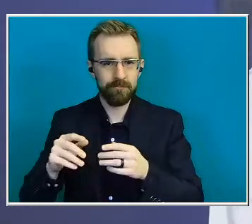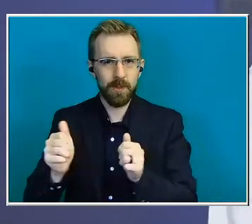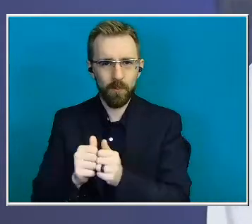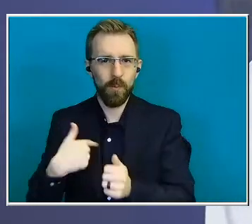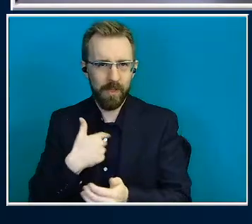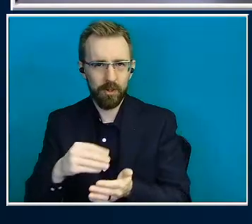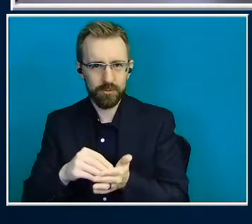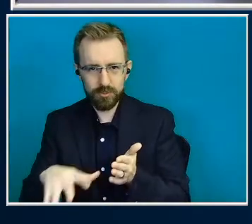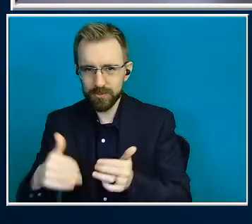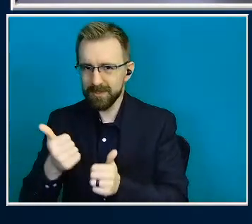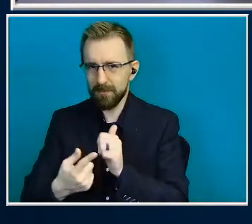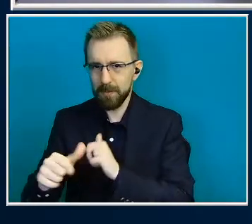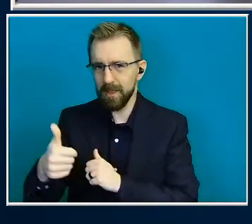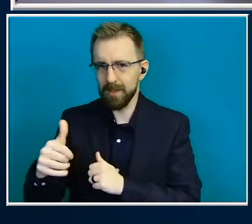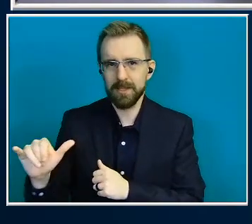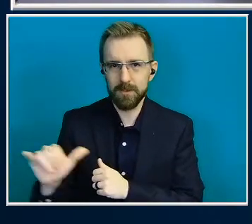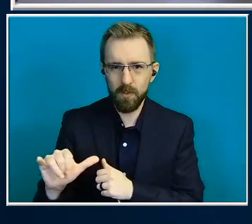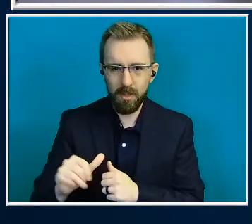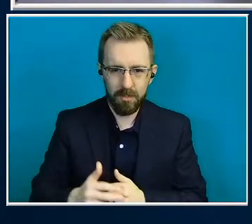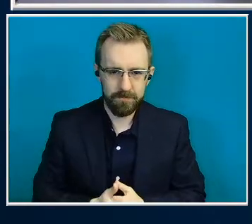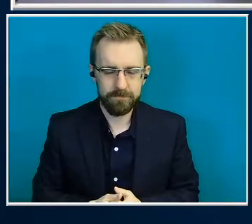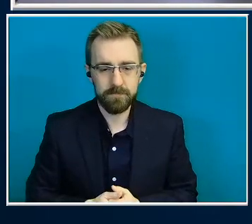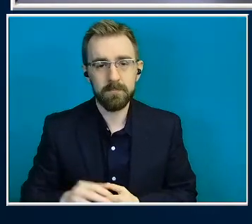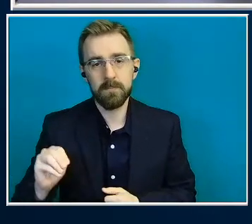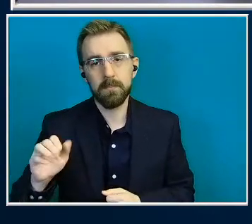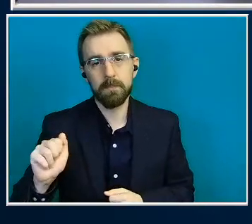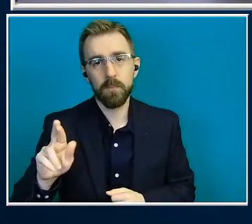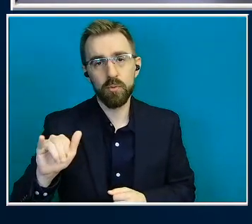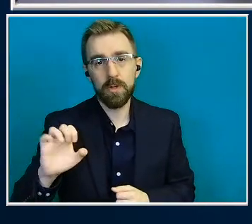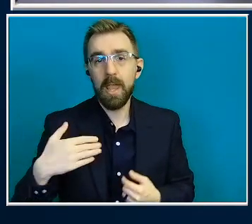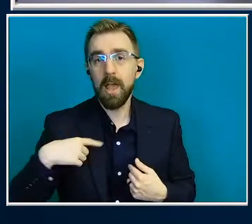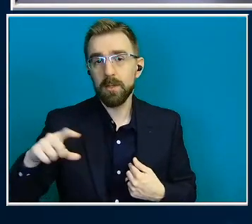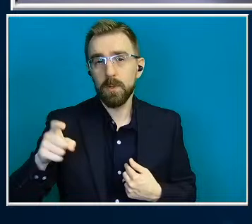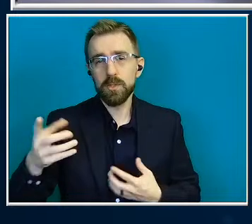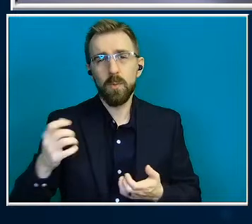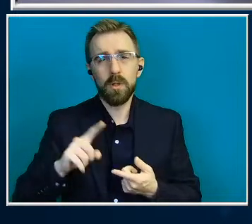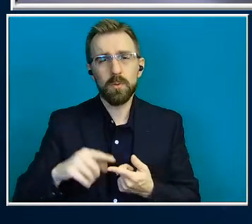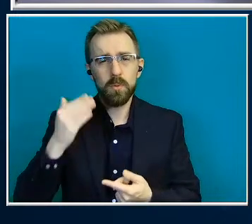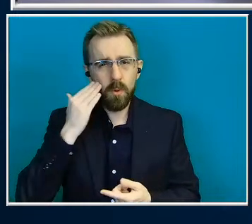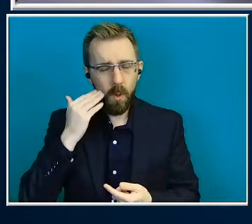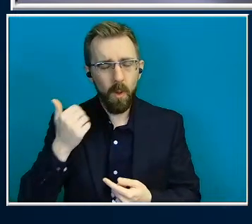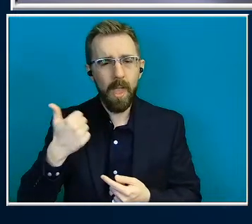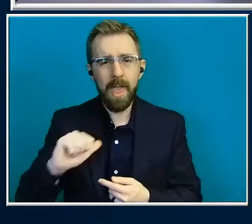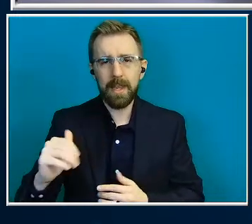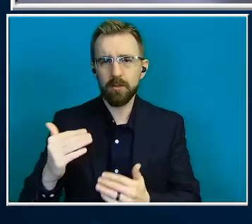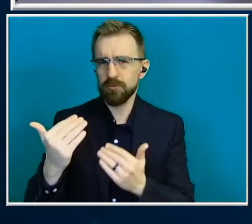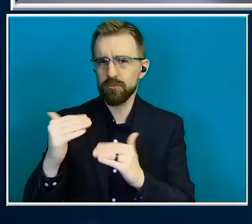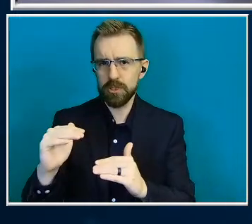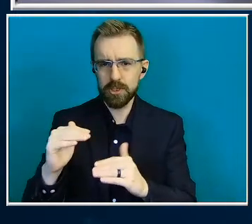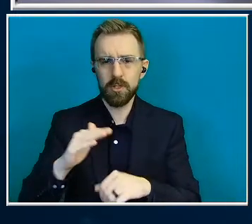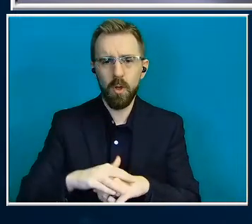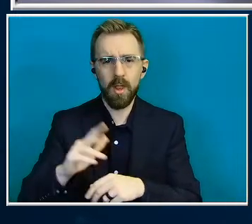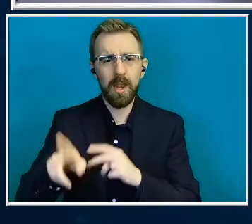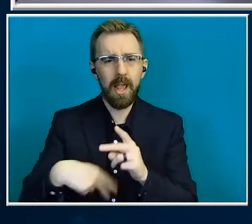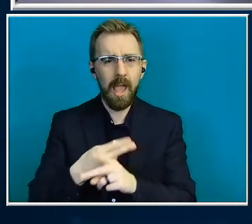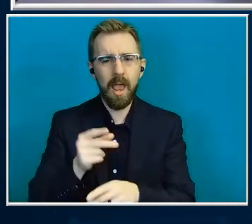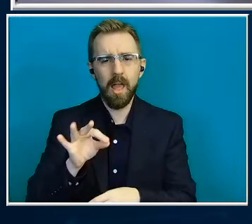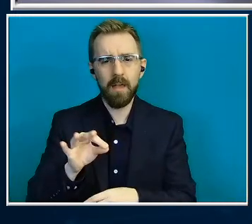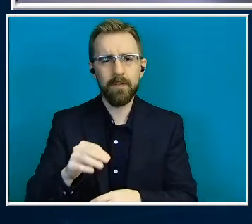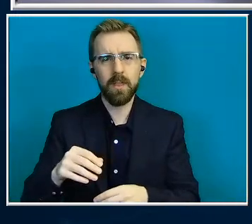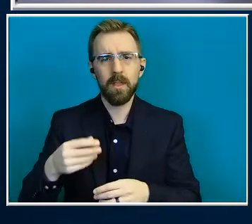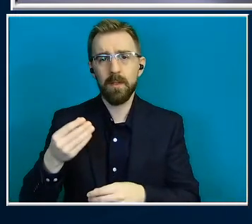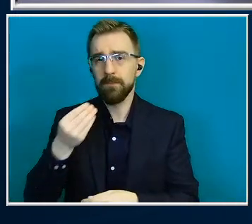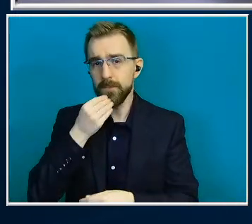So. Marie has a question. She wants to know, are there any restrictions on the kinds of produce you can purchase? For